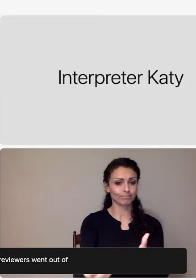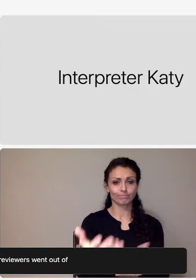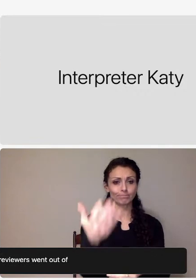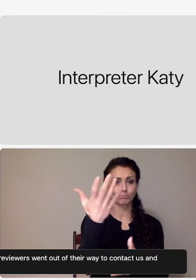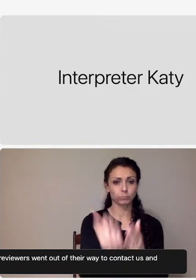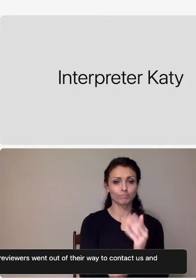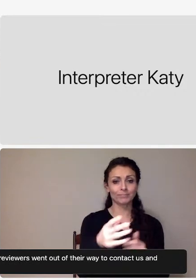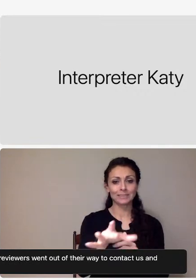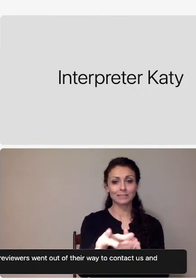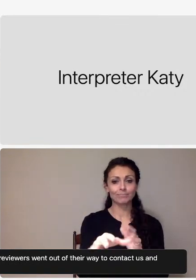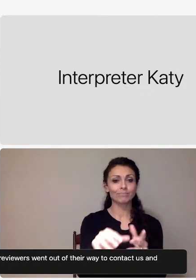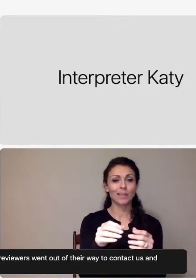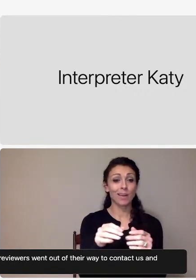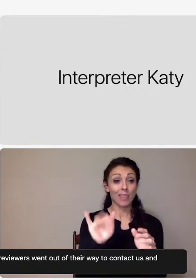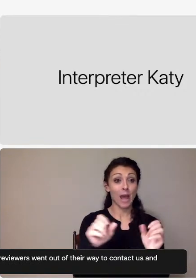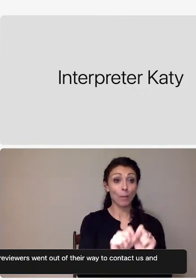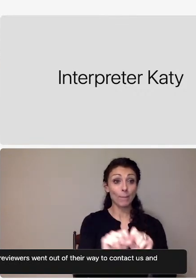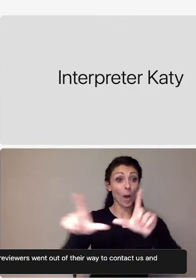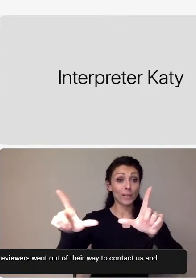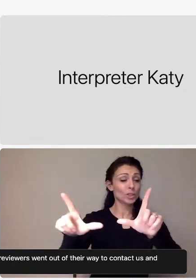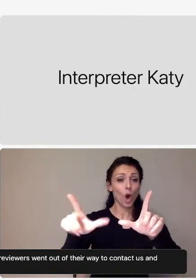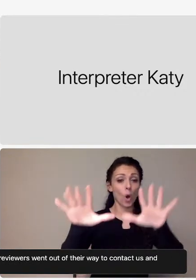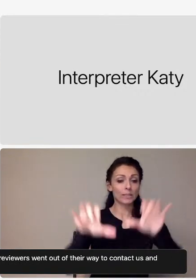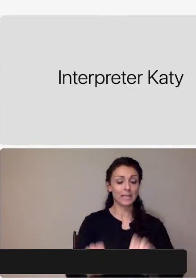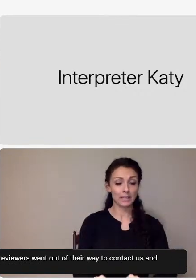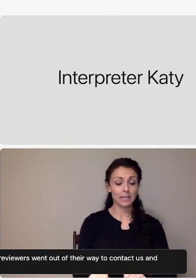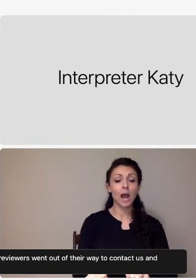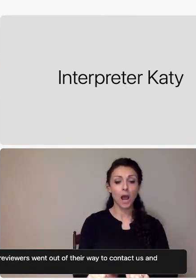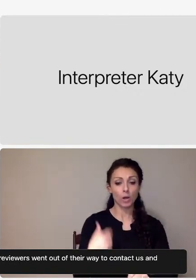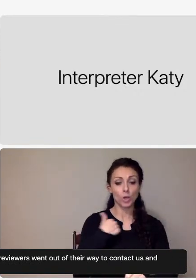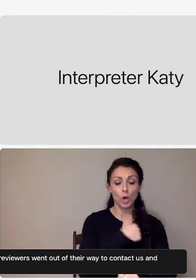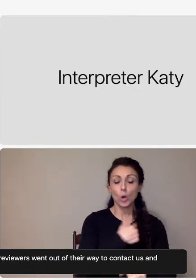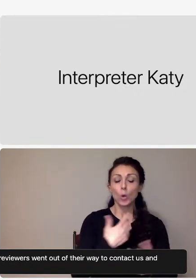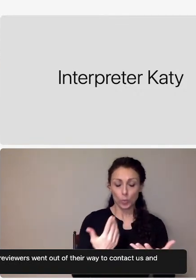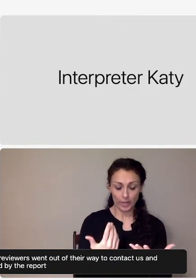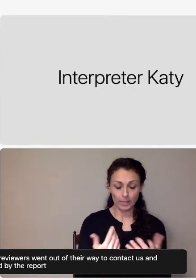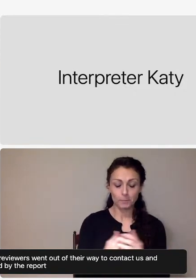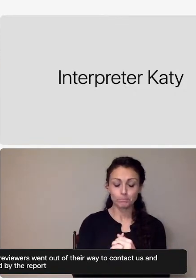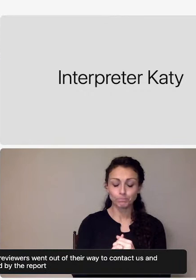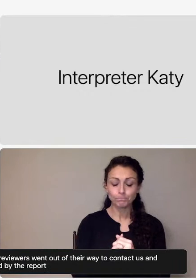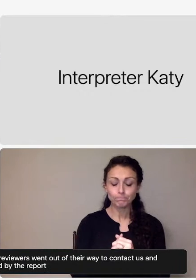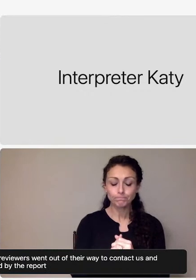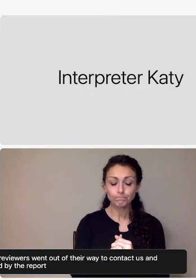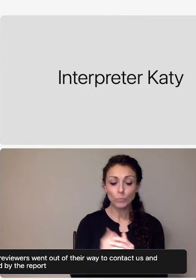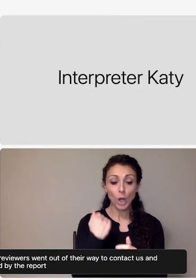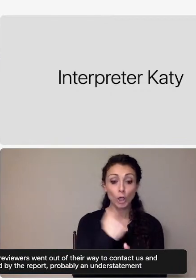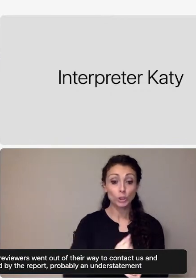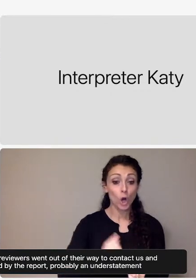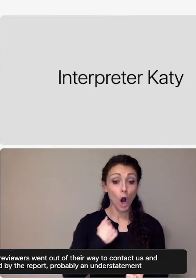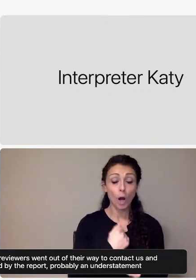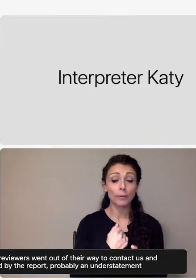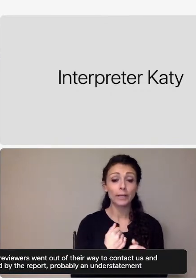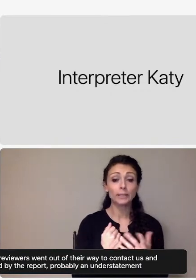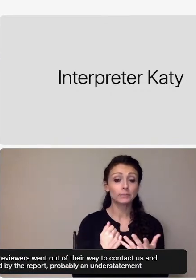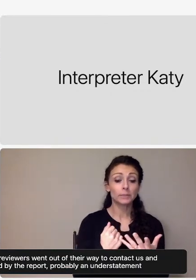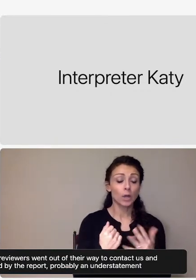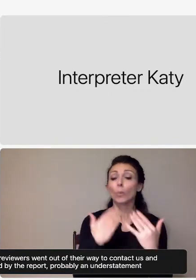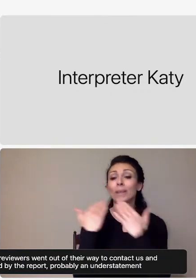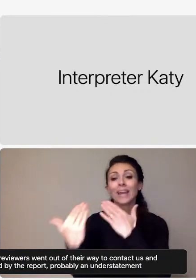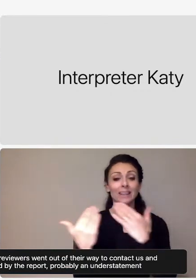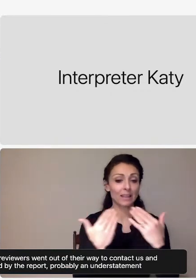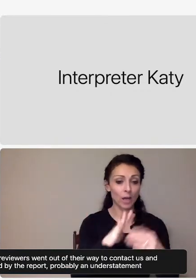error we apologize to anyone who may have been upset or disturbed by the report it's probably an understatement so